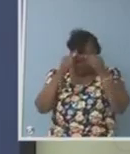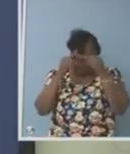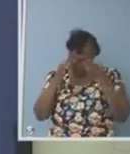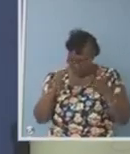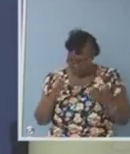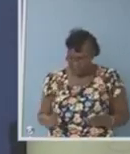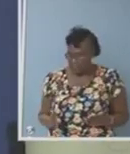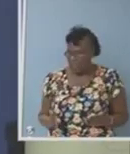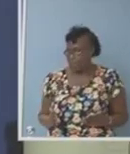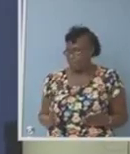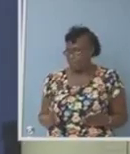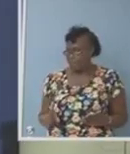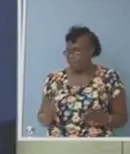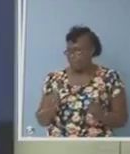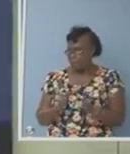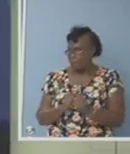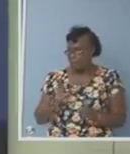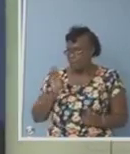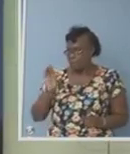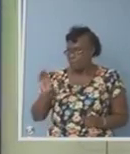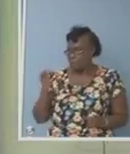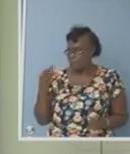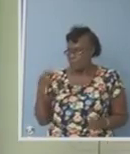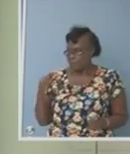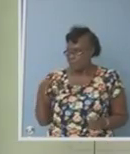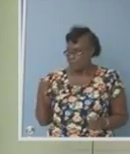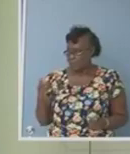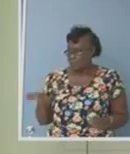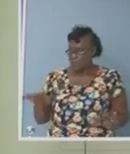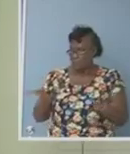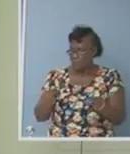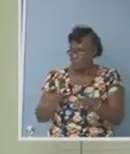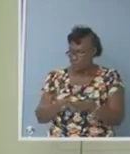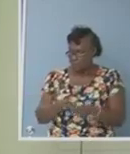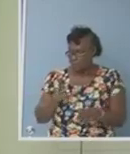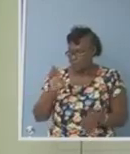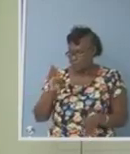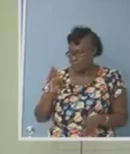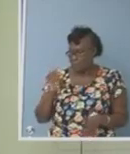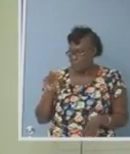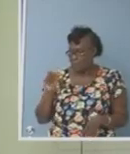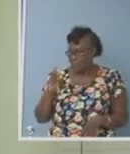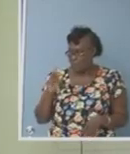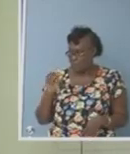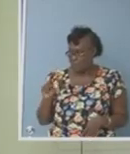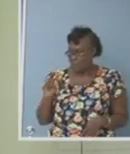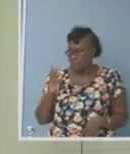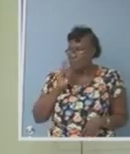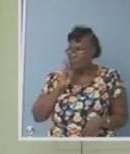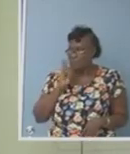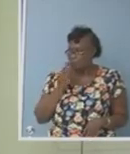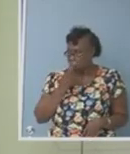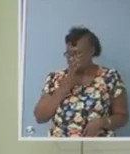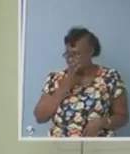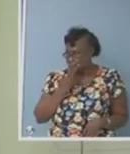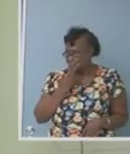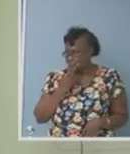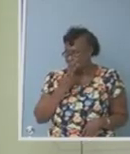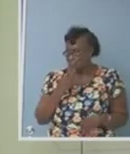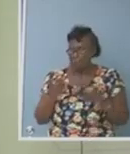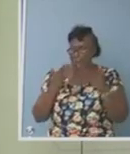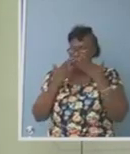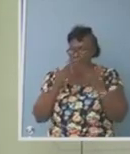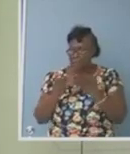outlined to treat with COVID-19 in terms of closing down of bars and restaurants. But I wanted to thank